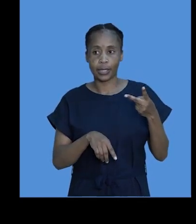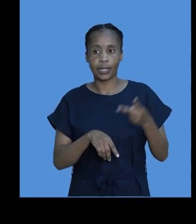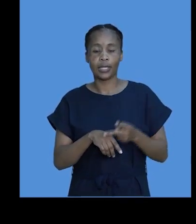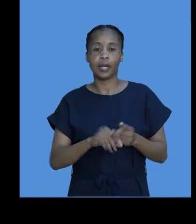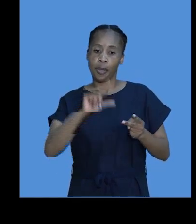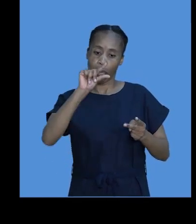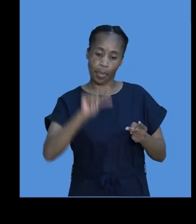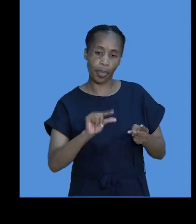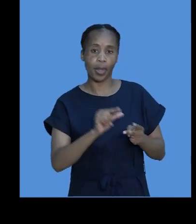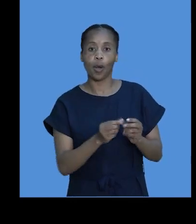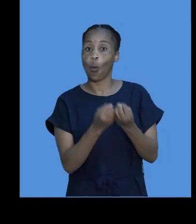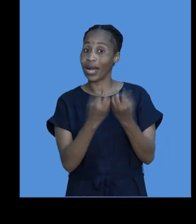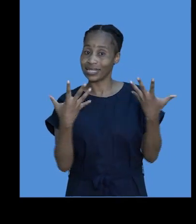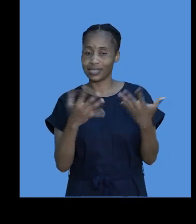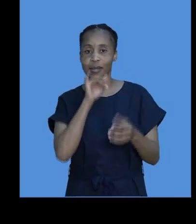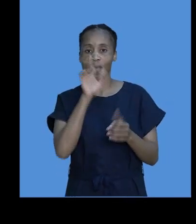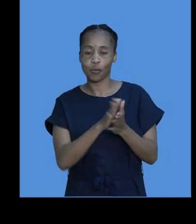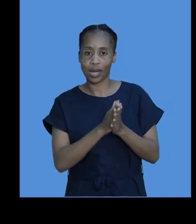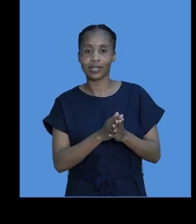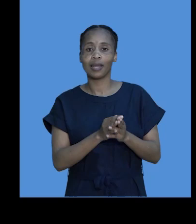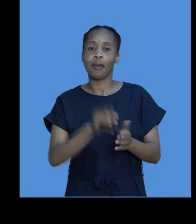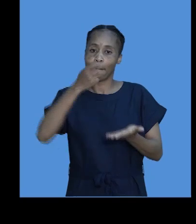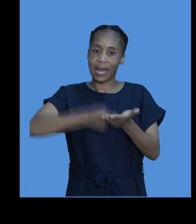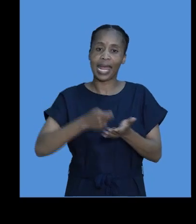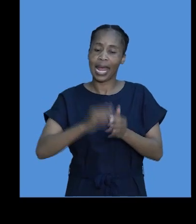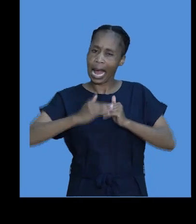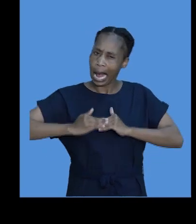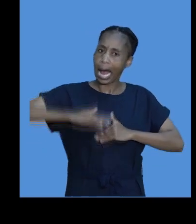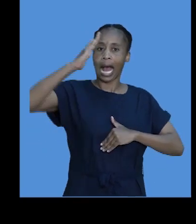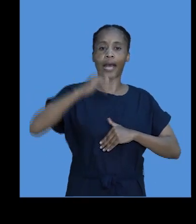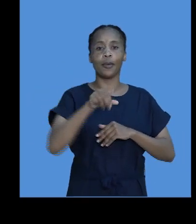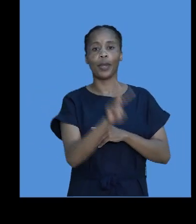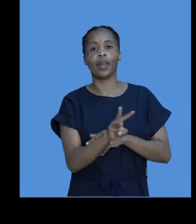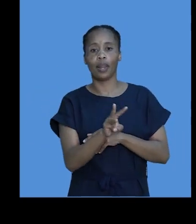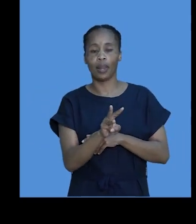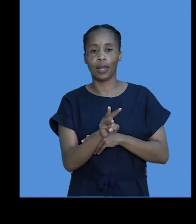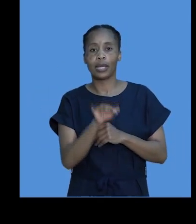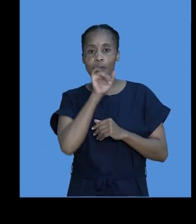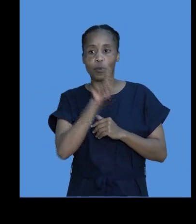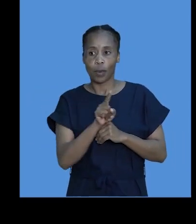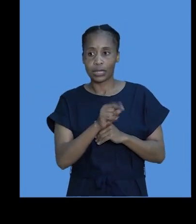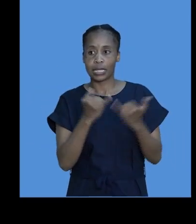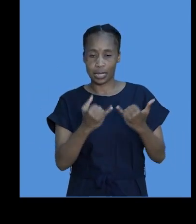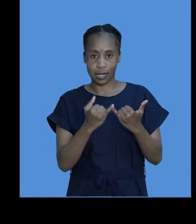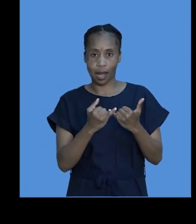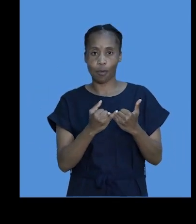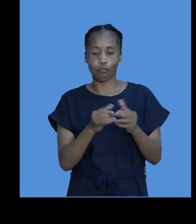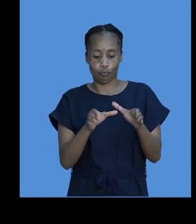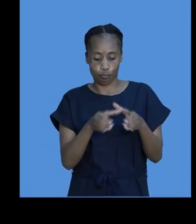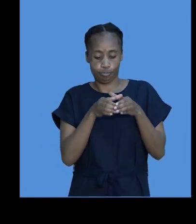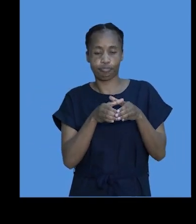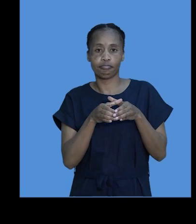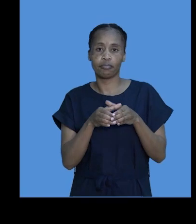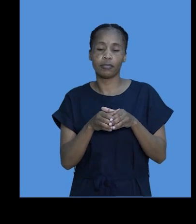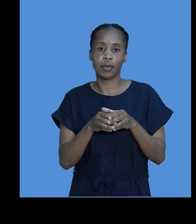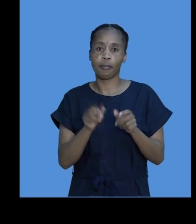quantities lead to higher prices, which may exclude lower income groups there. Right, so